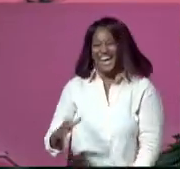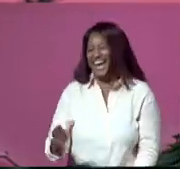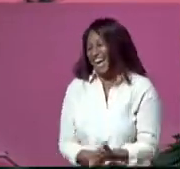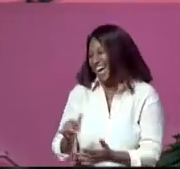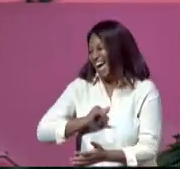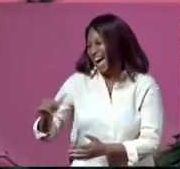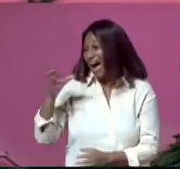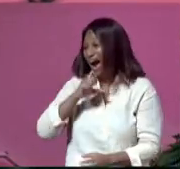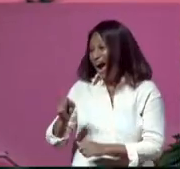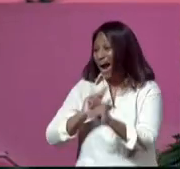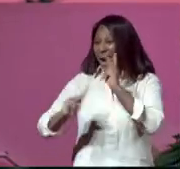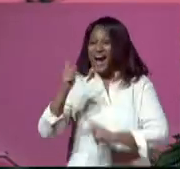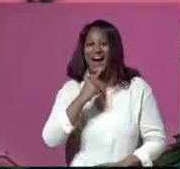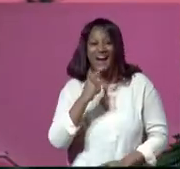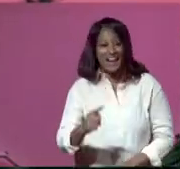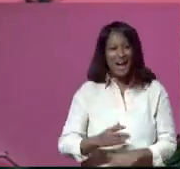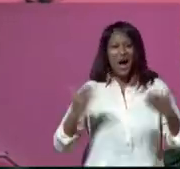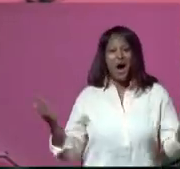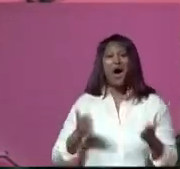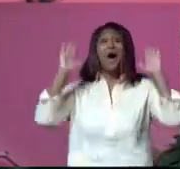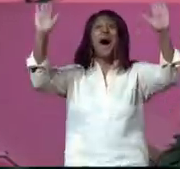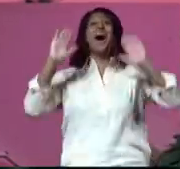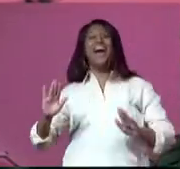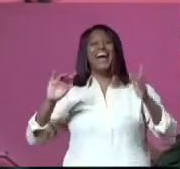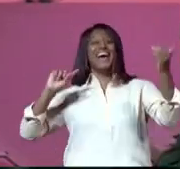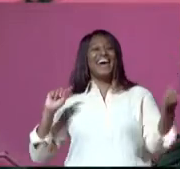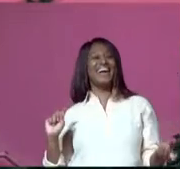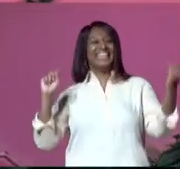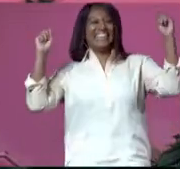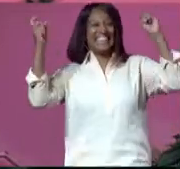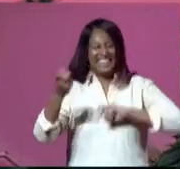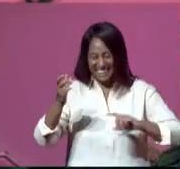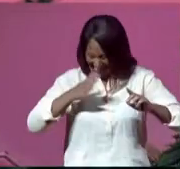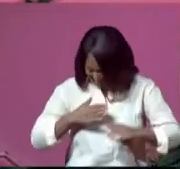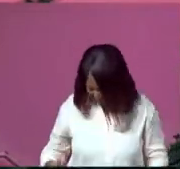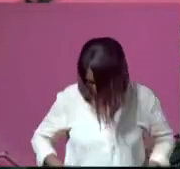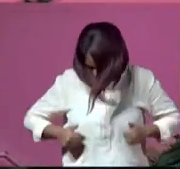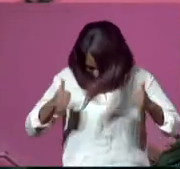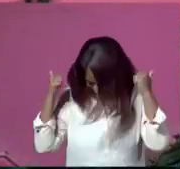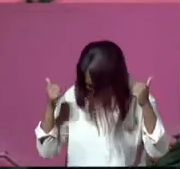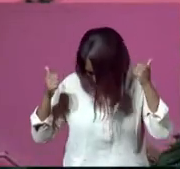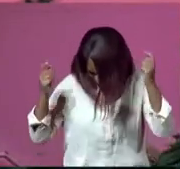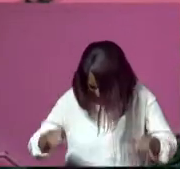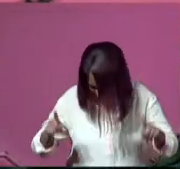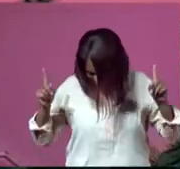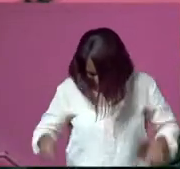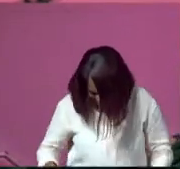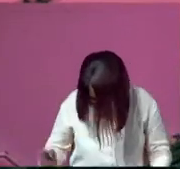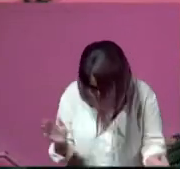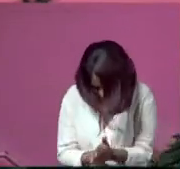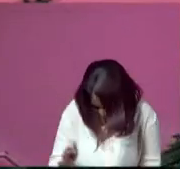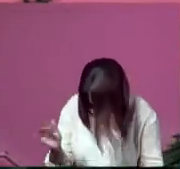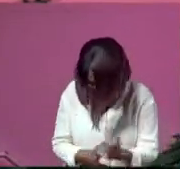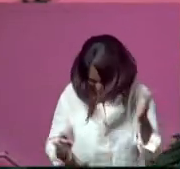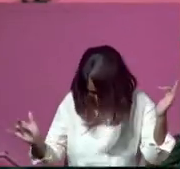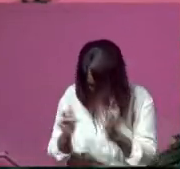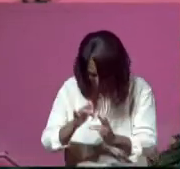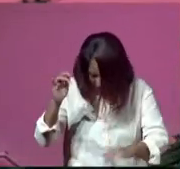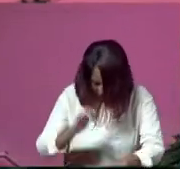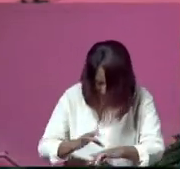folks said, what a wonderful change in my life has been since